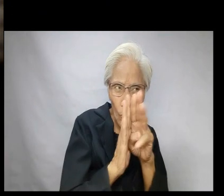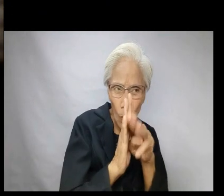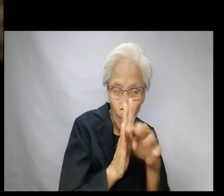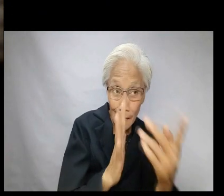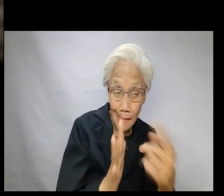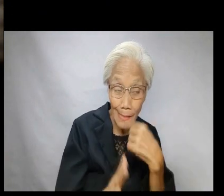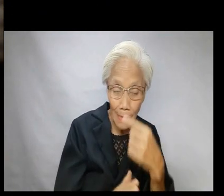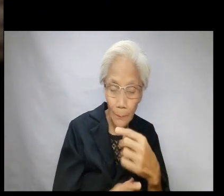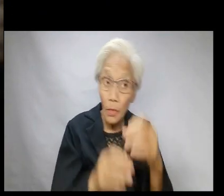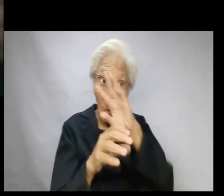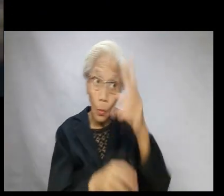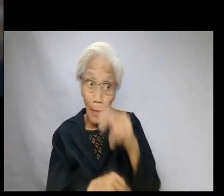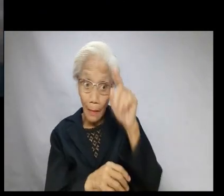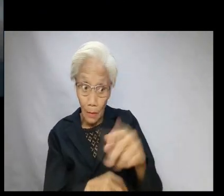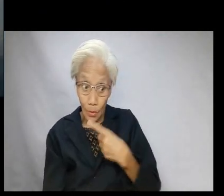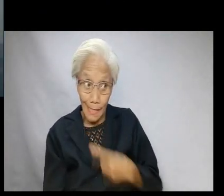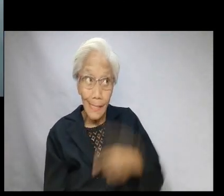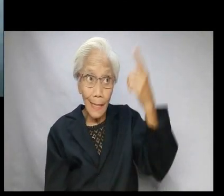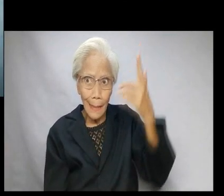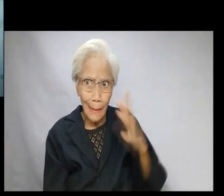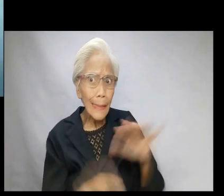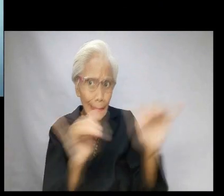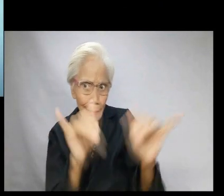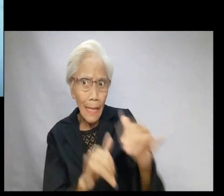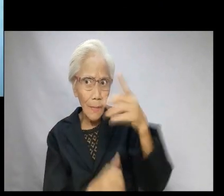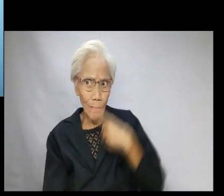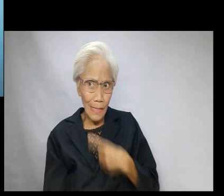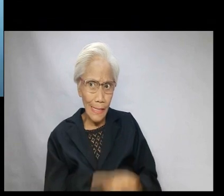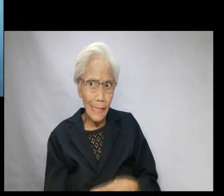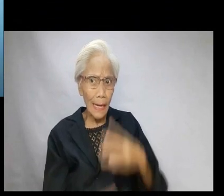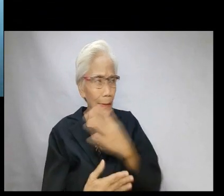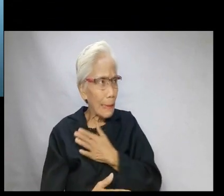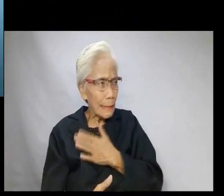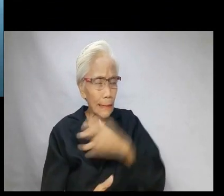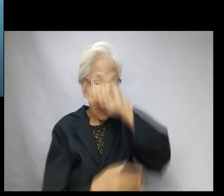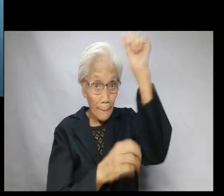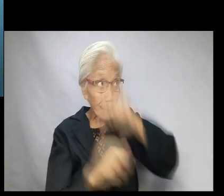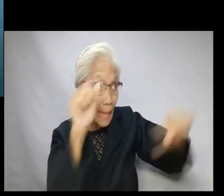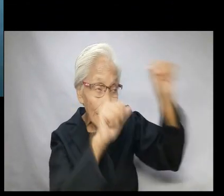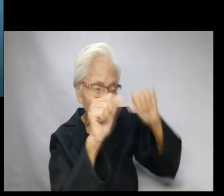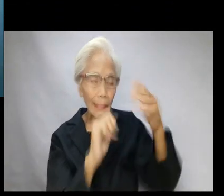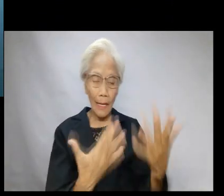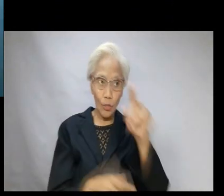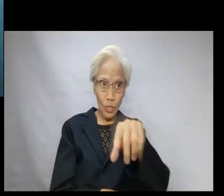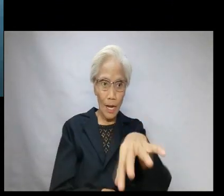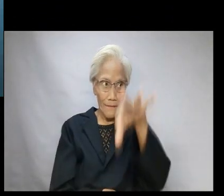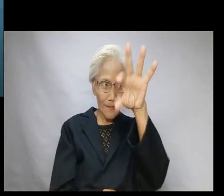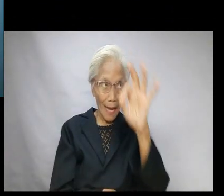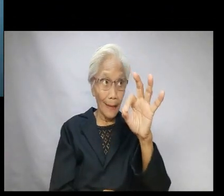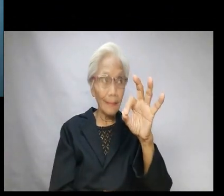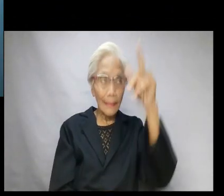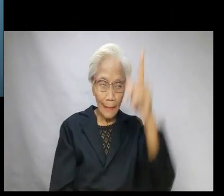The teacher waited for a few moments and then said, "When you desire God as truly as you desired to breathe the air you just